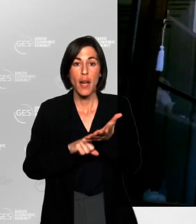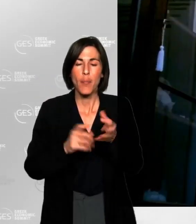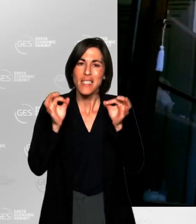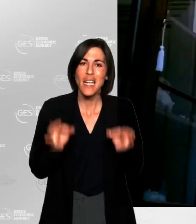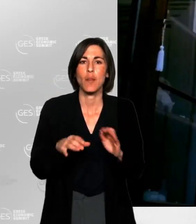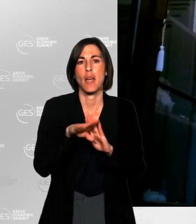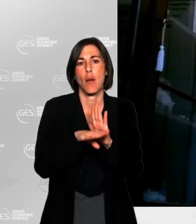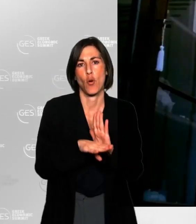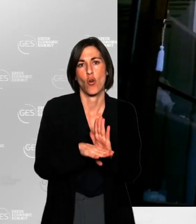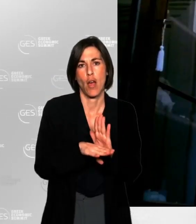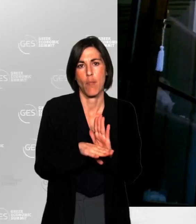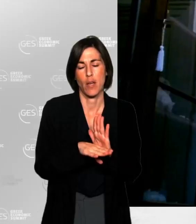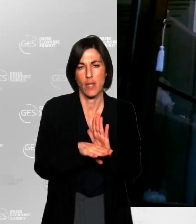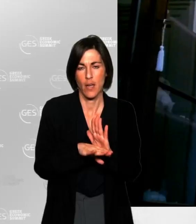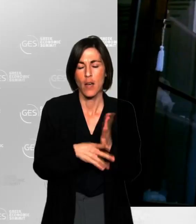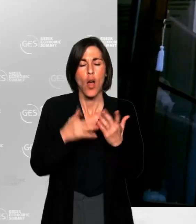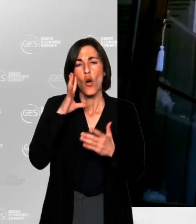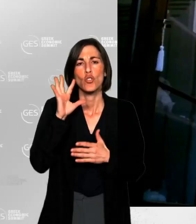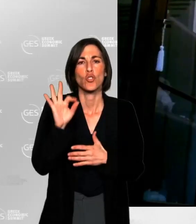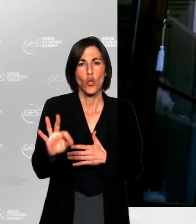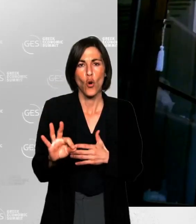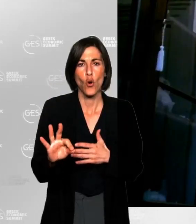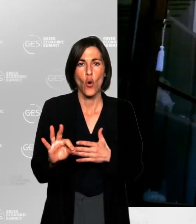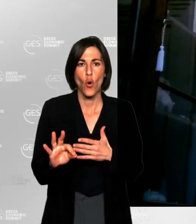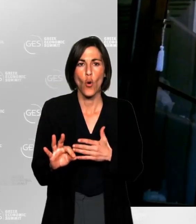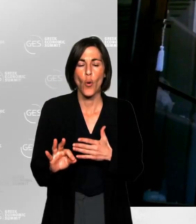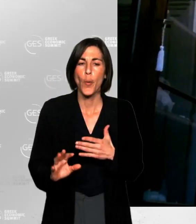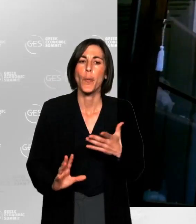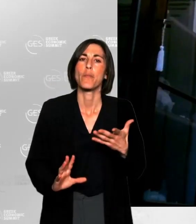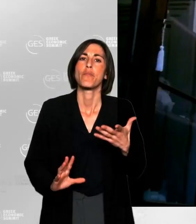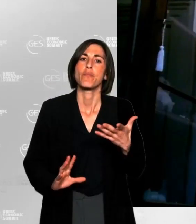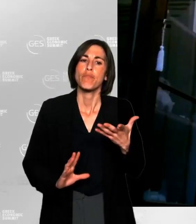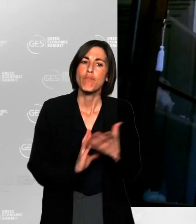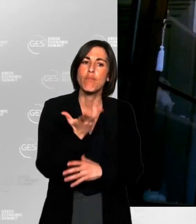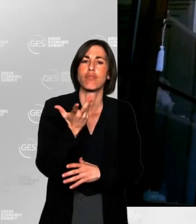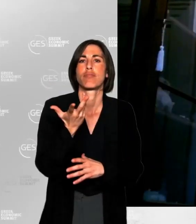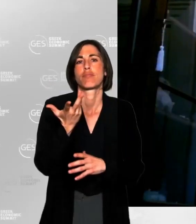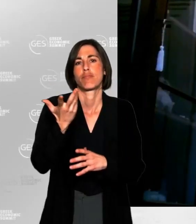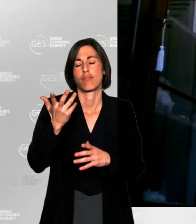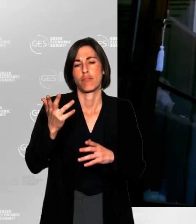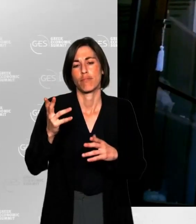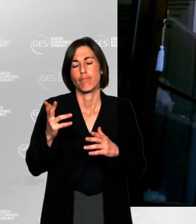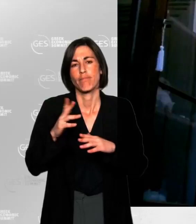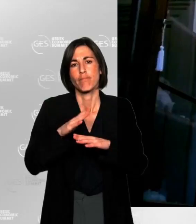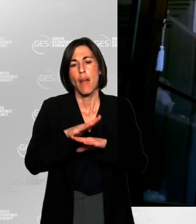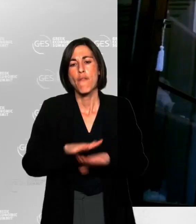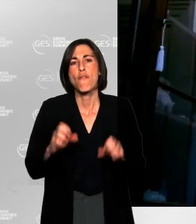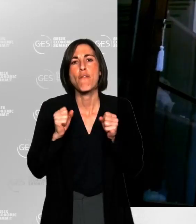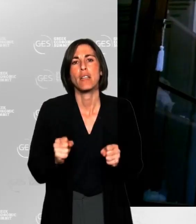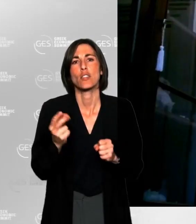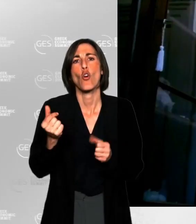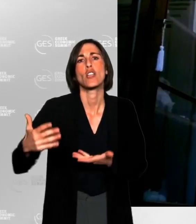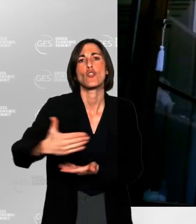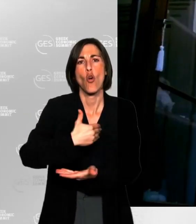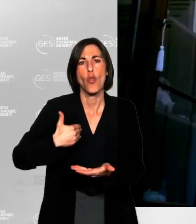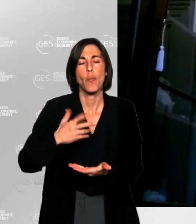clever systems for minimum wages to mitigate those problems. What I just said here, I think, are